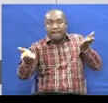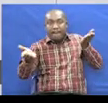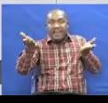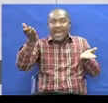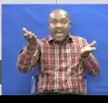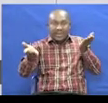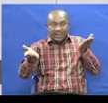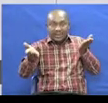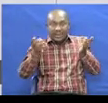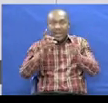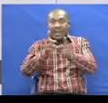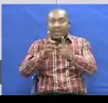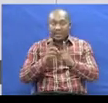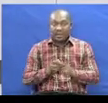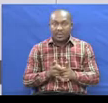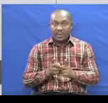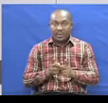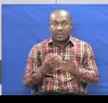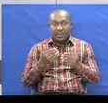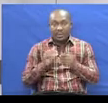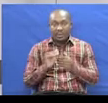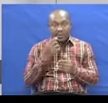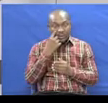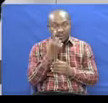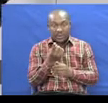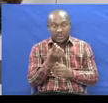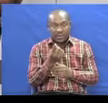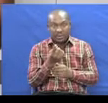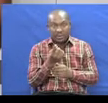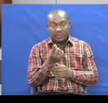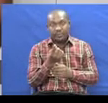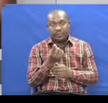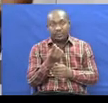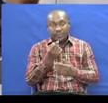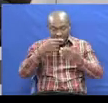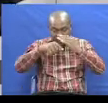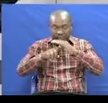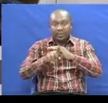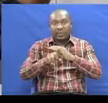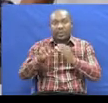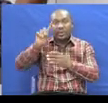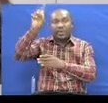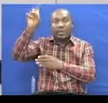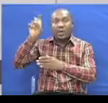And then we are going to check what does it mean, an equation.